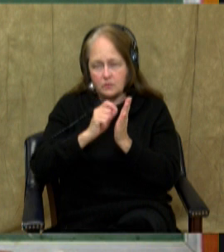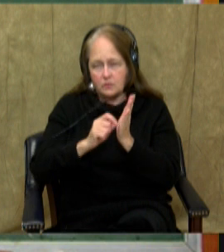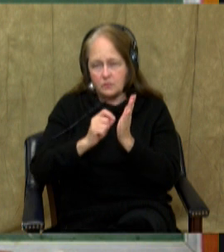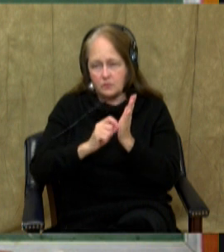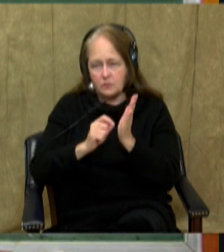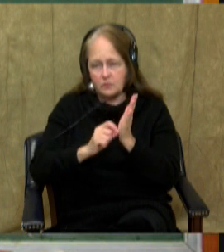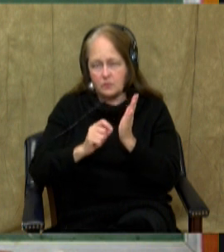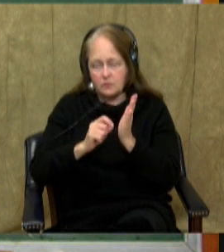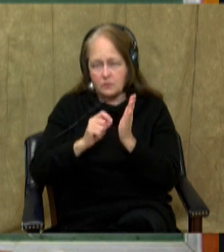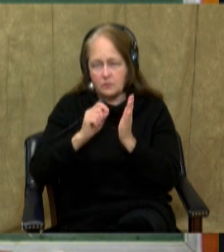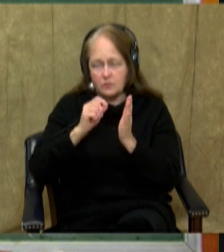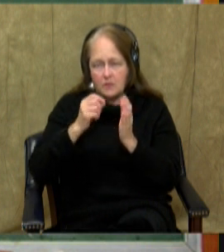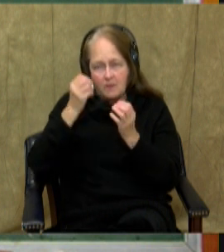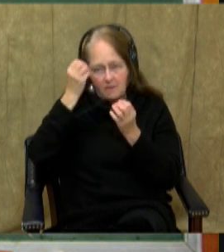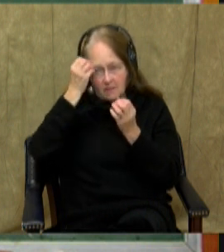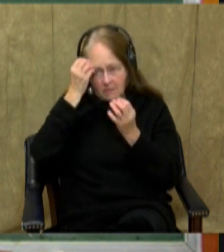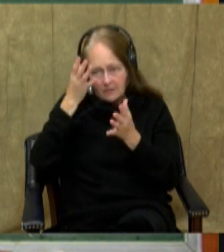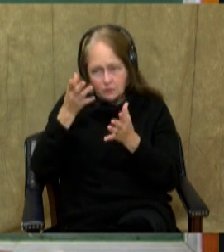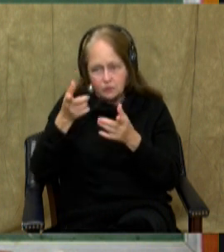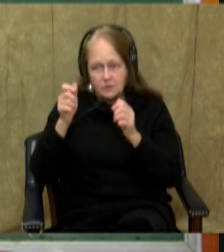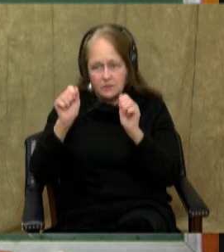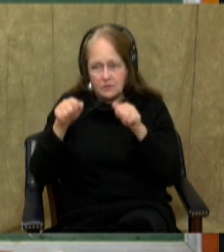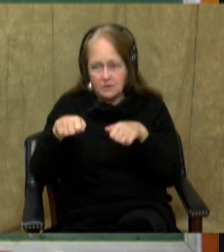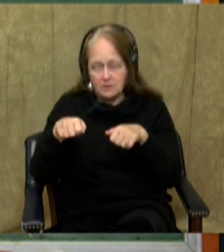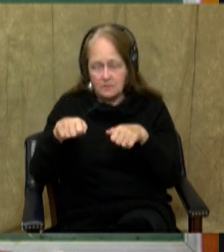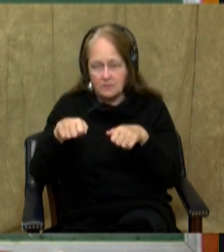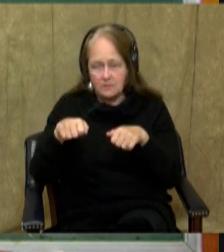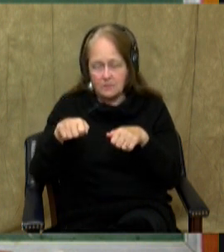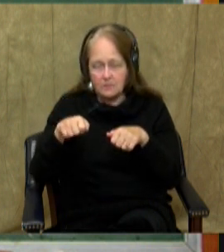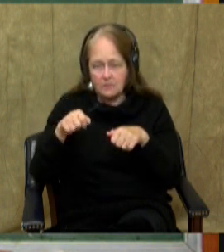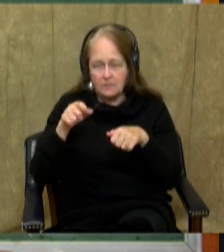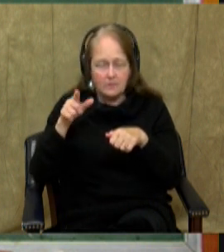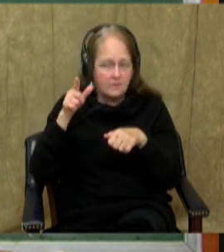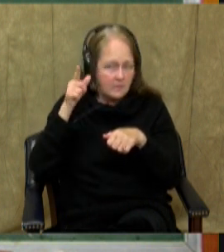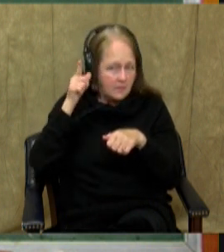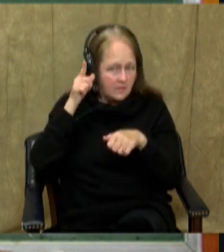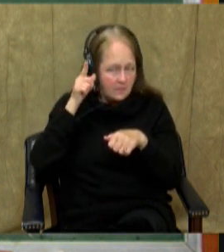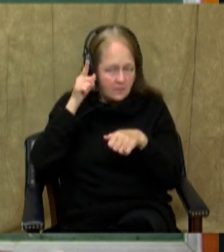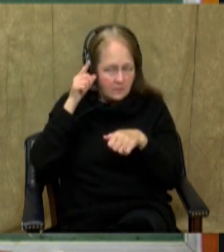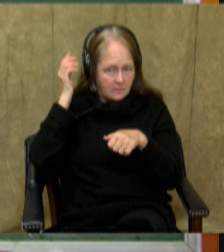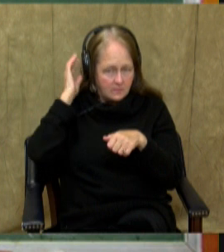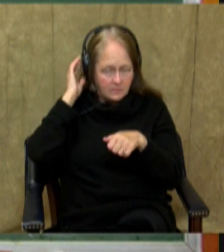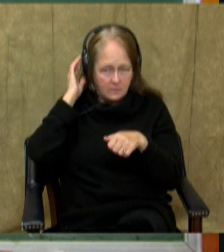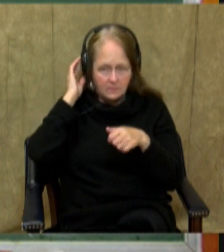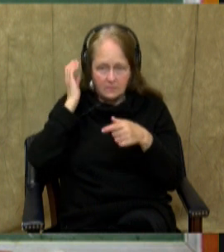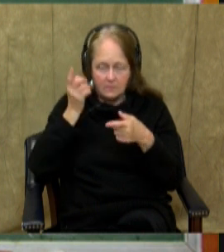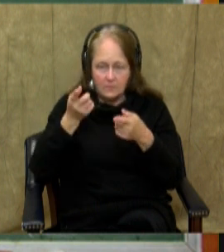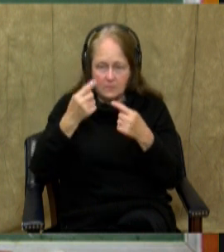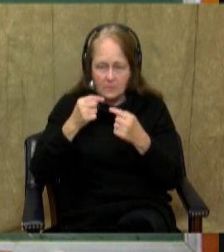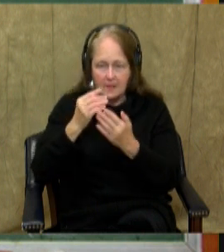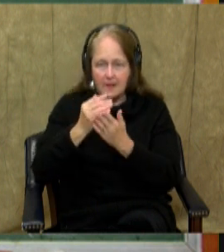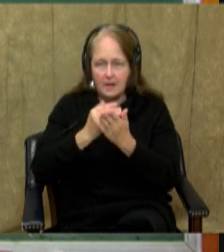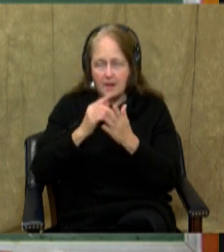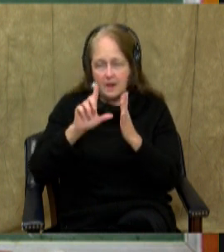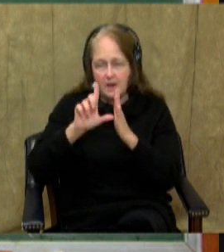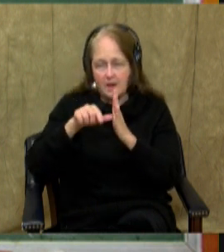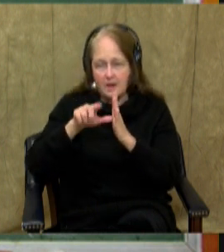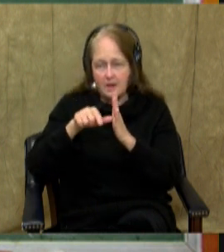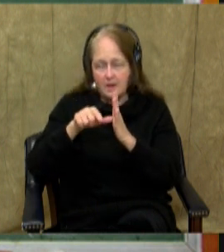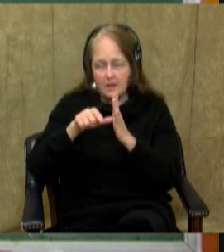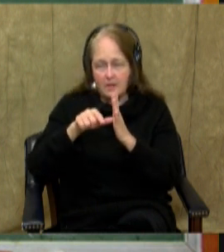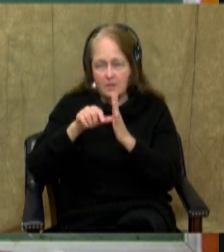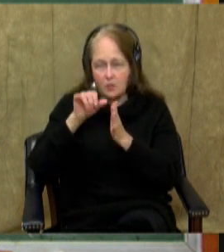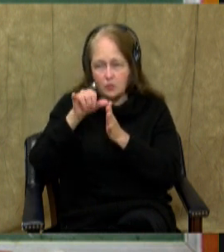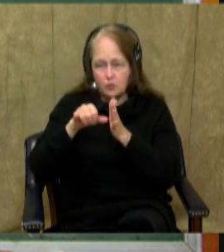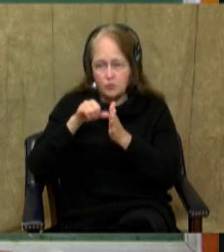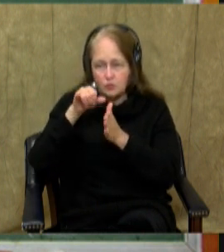to highlight information, you can. Or you can just listen and come back to this lesson later on when it is on the